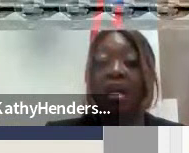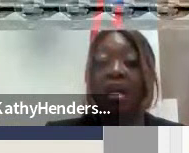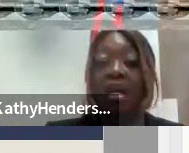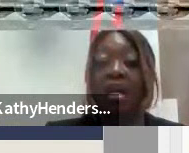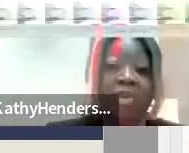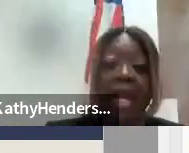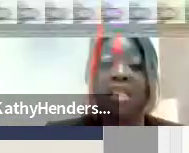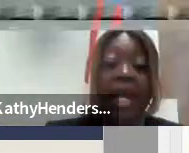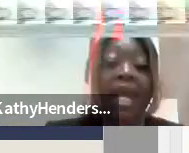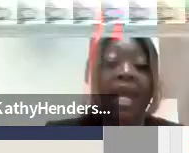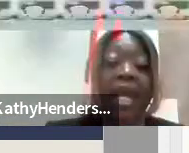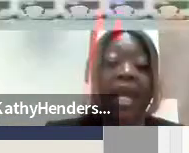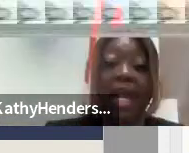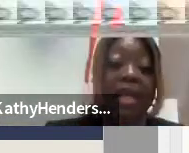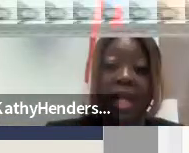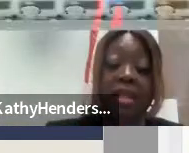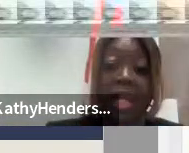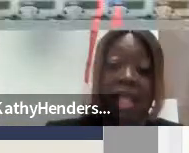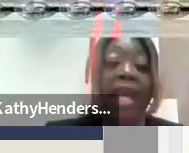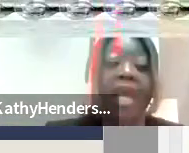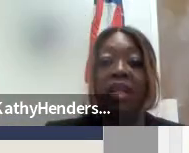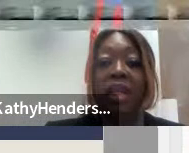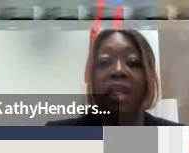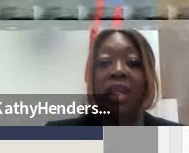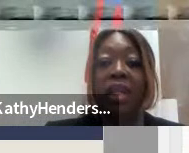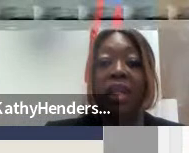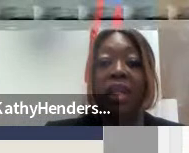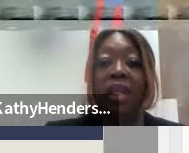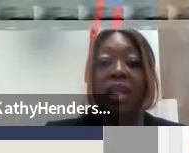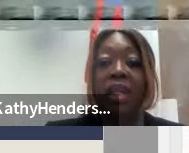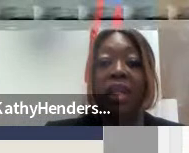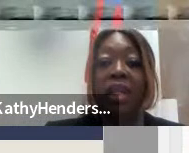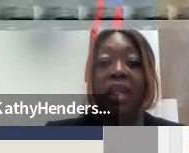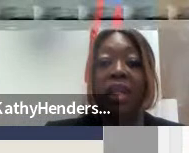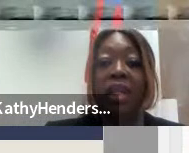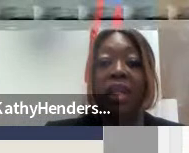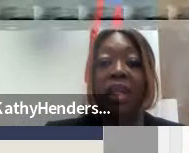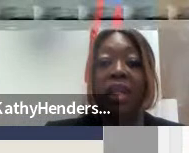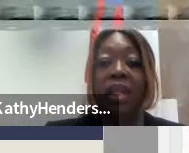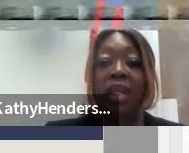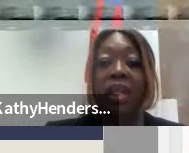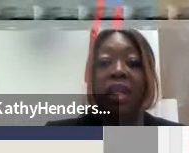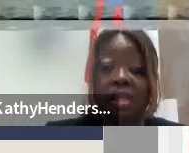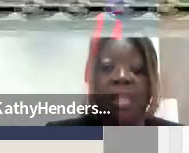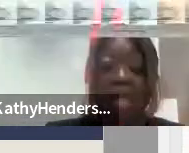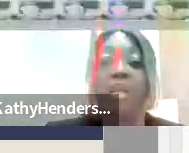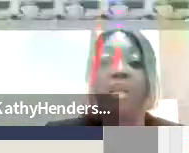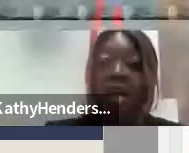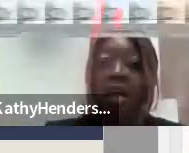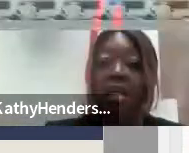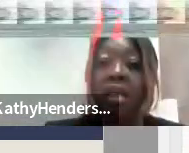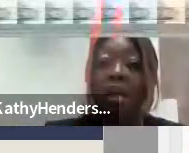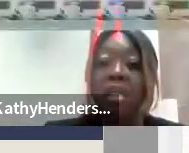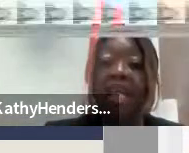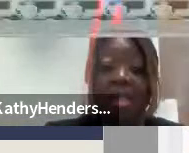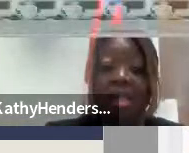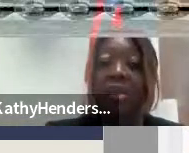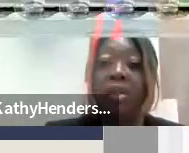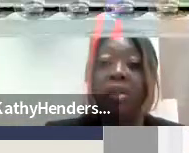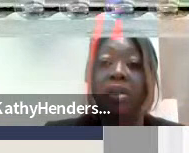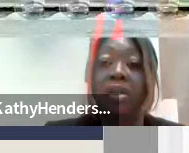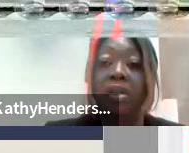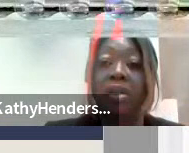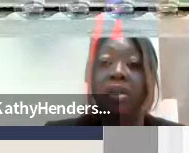sense for everyone. And I can't explain this project in a way that makes sense to any